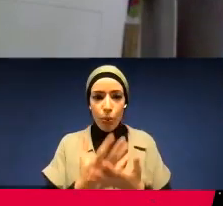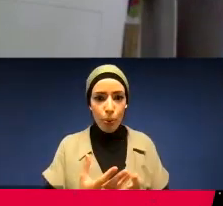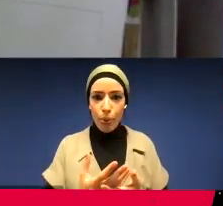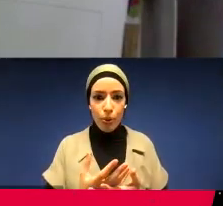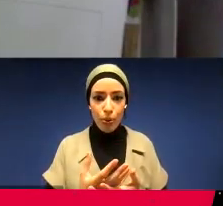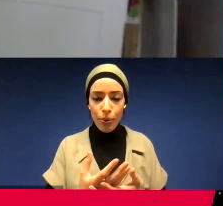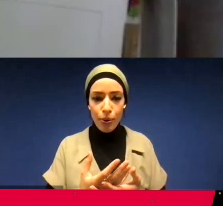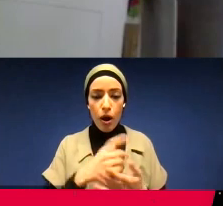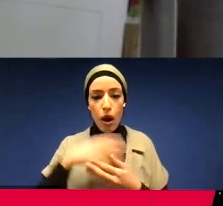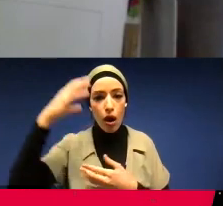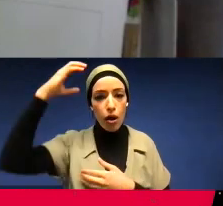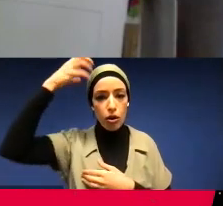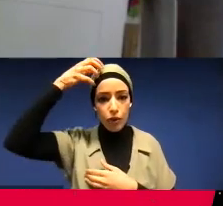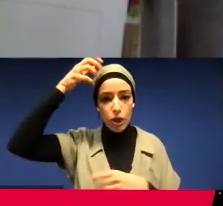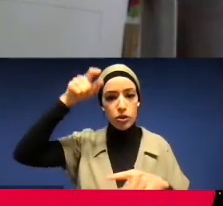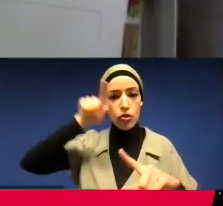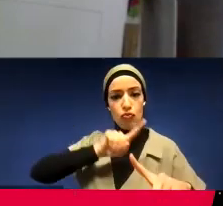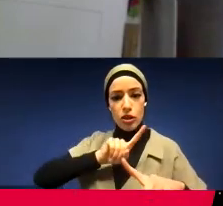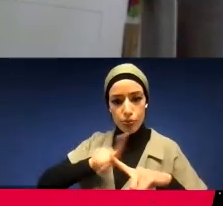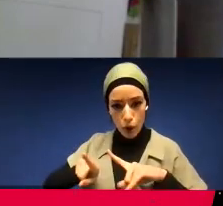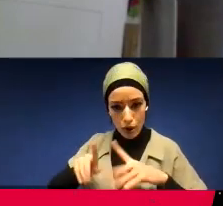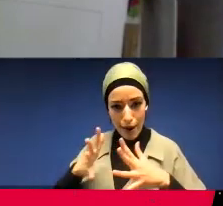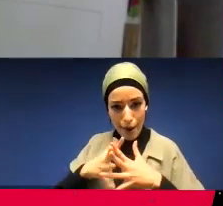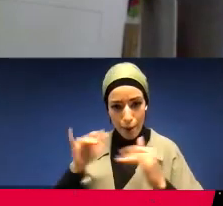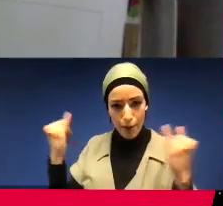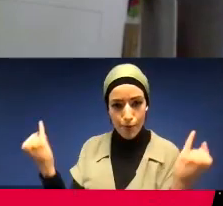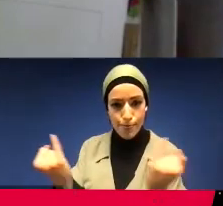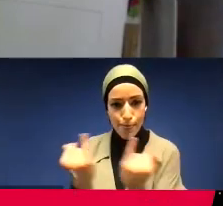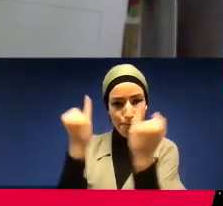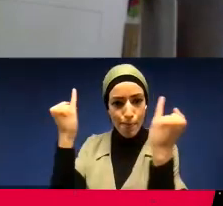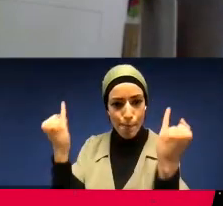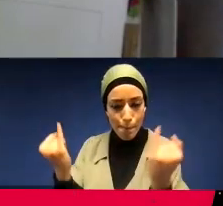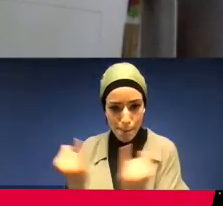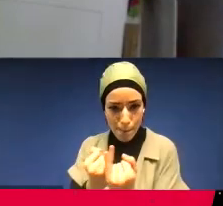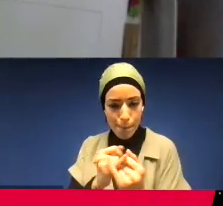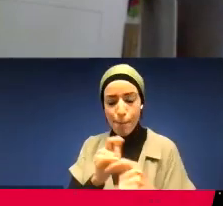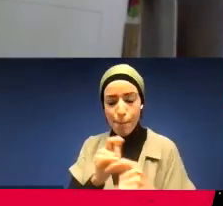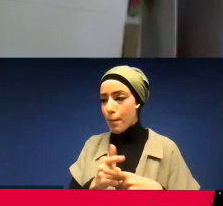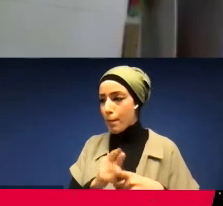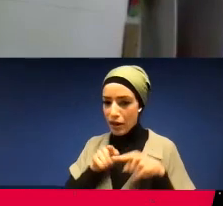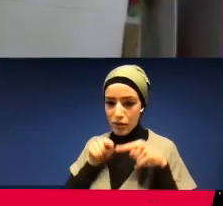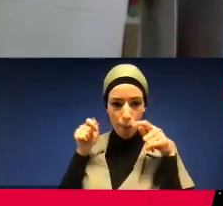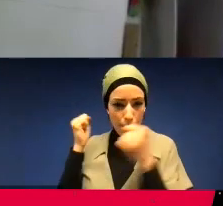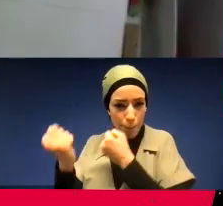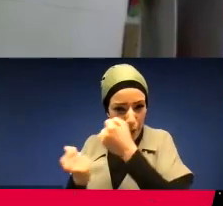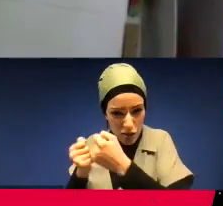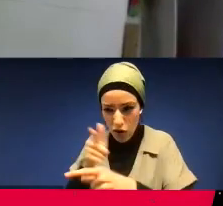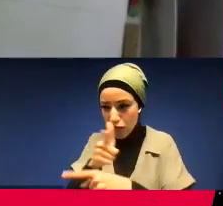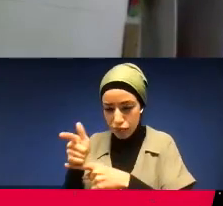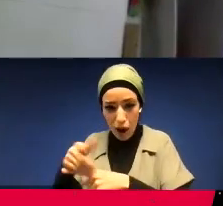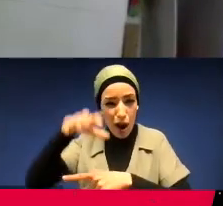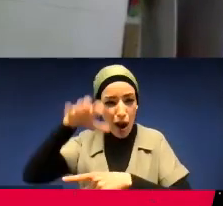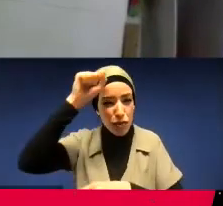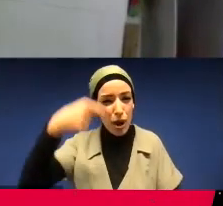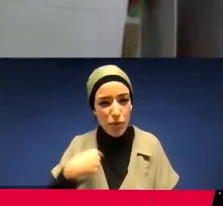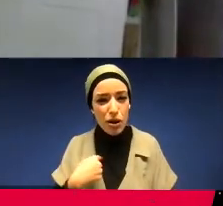government responded, and the response was violent. They crashed the demonstrators. And I remember those moments when